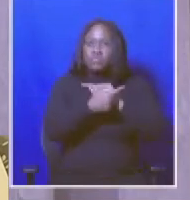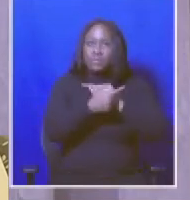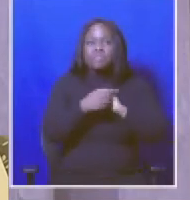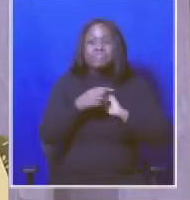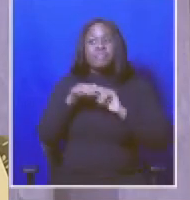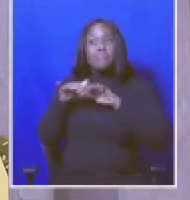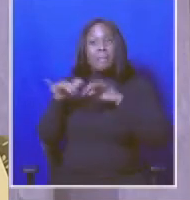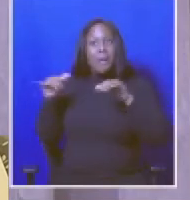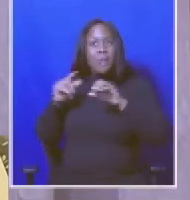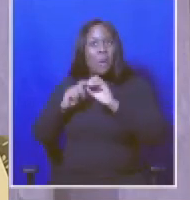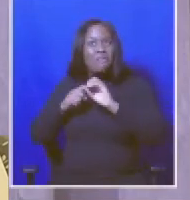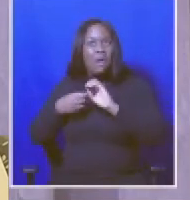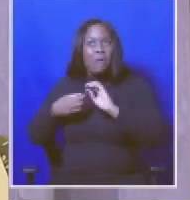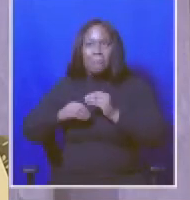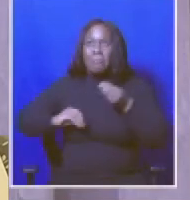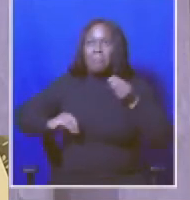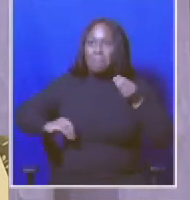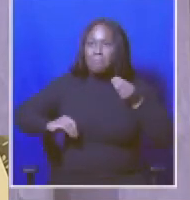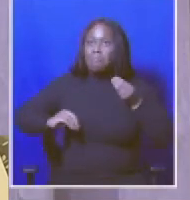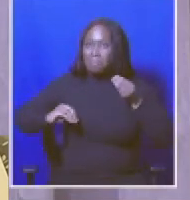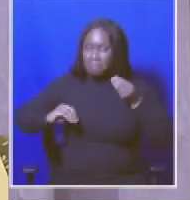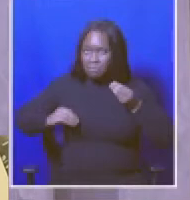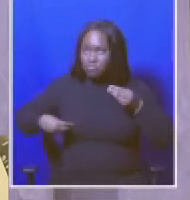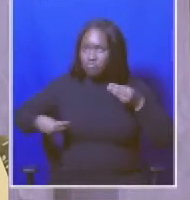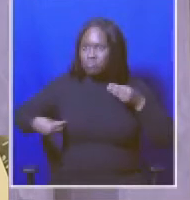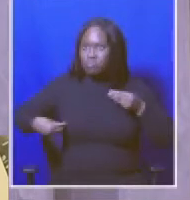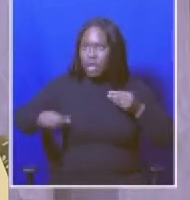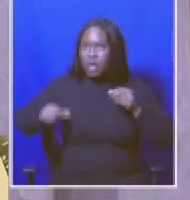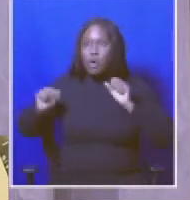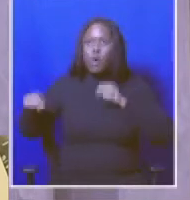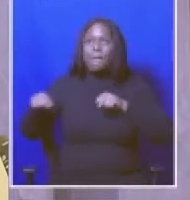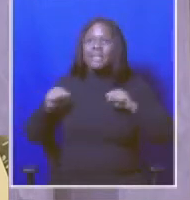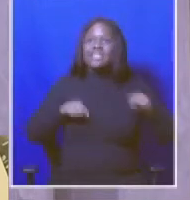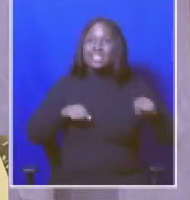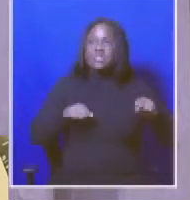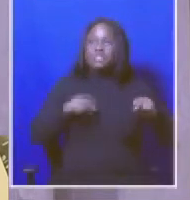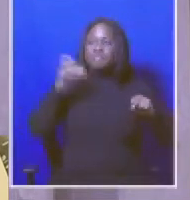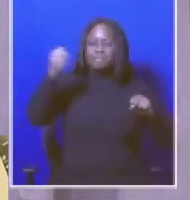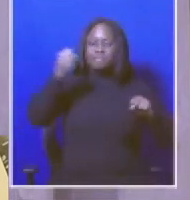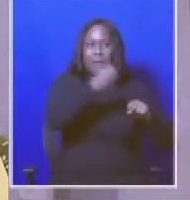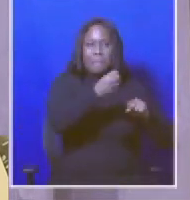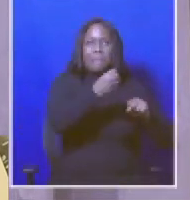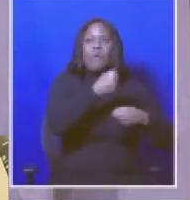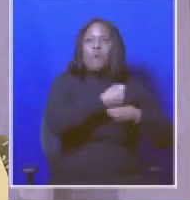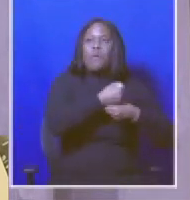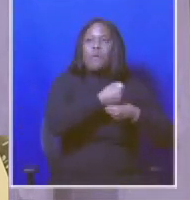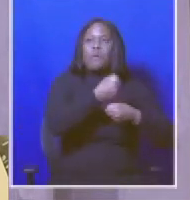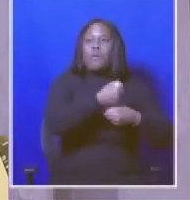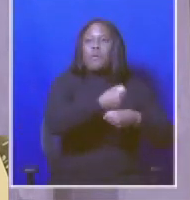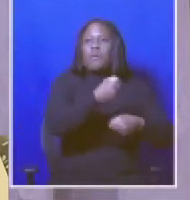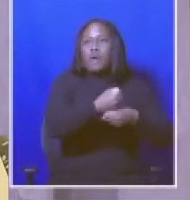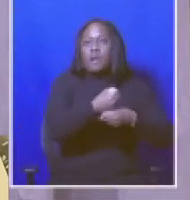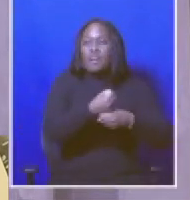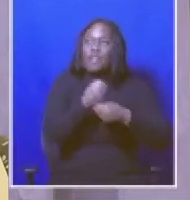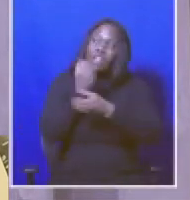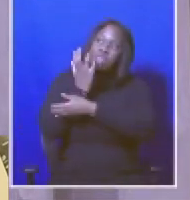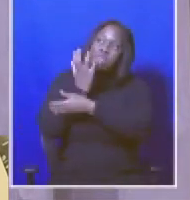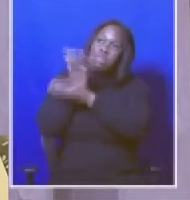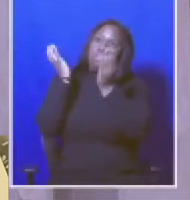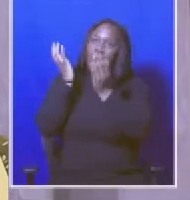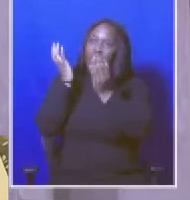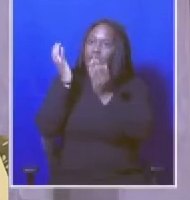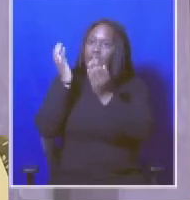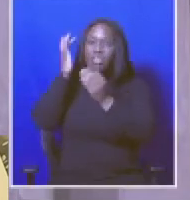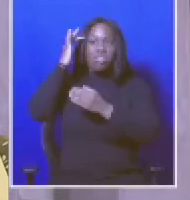and competent individuals are appointed into positions of authority in pursuit of a